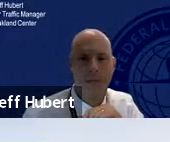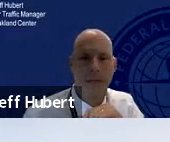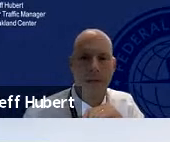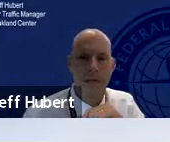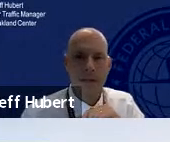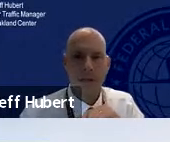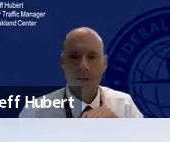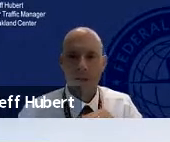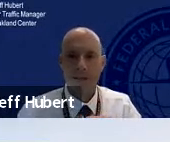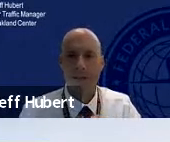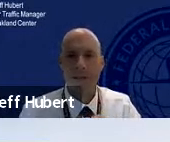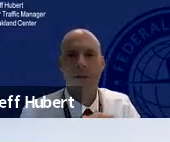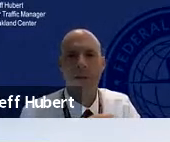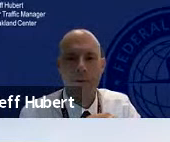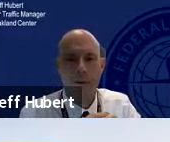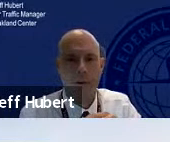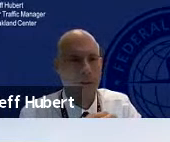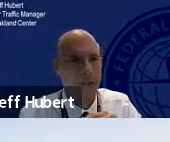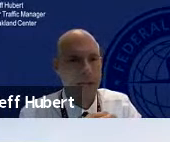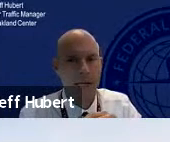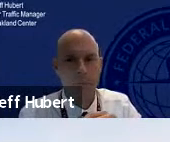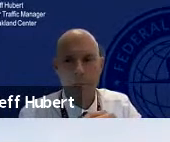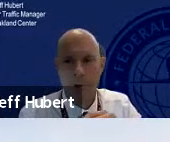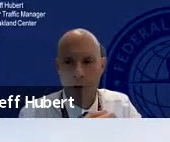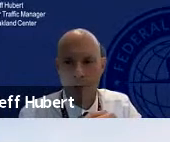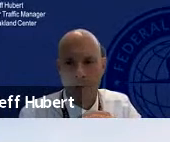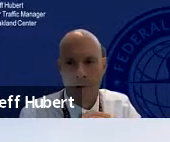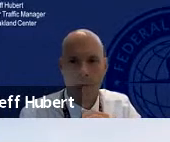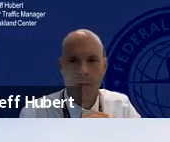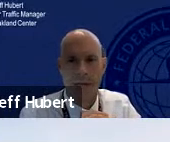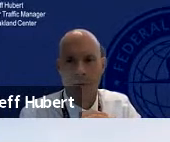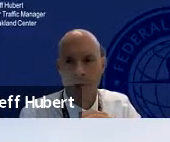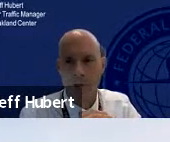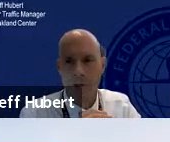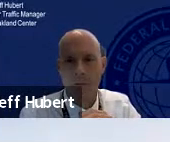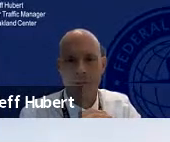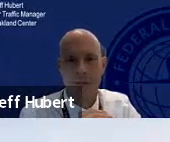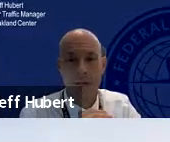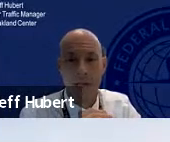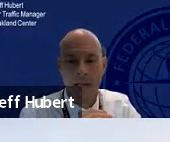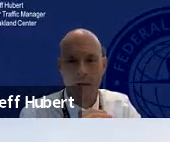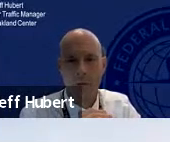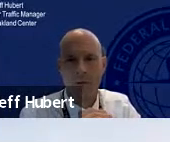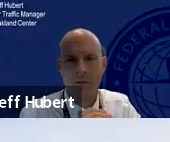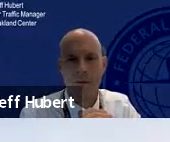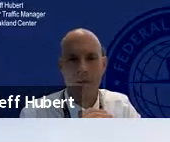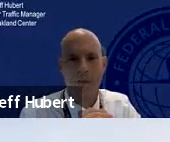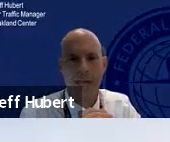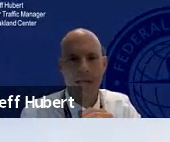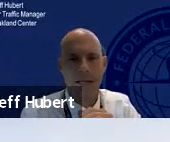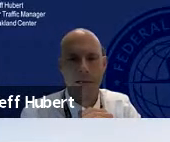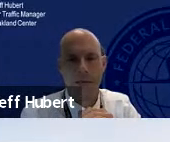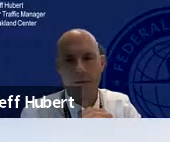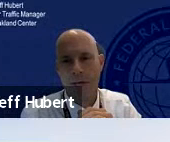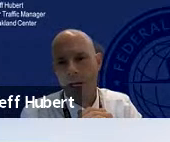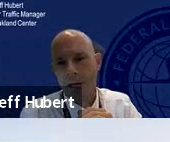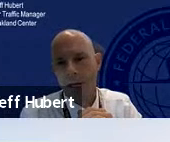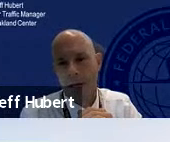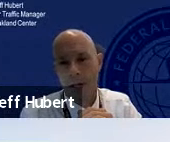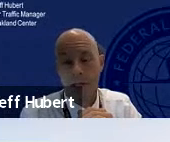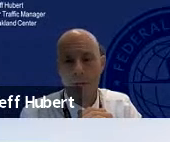Colorado. So I'd like to thank you again for your interest in the ADP program. I will now turn you over to Doug Lane, who will discuss the